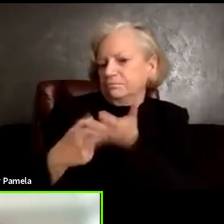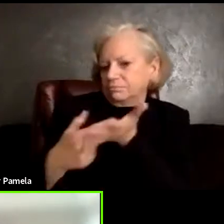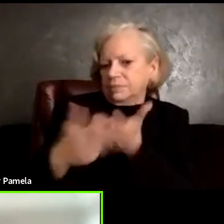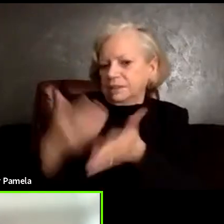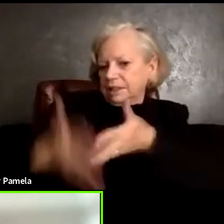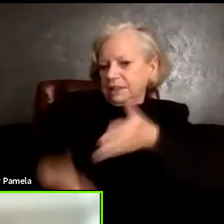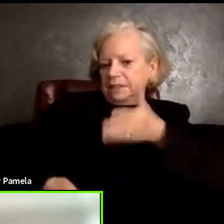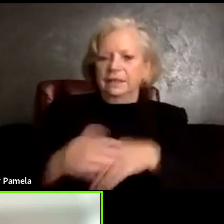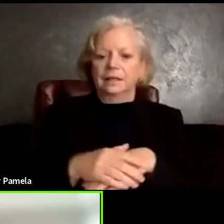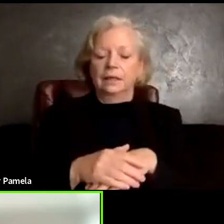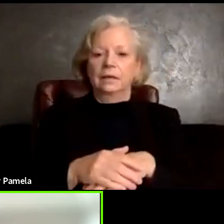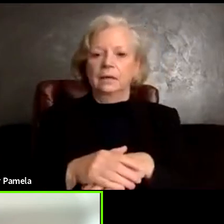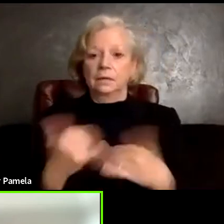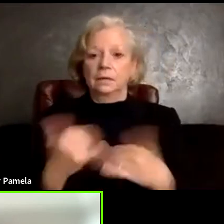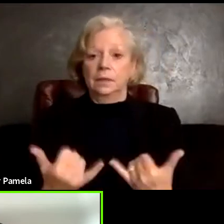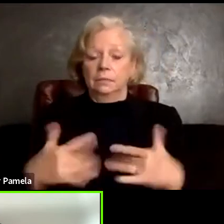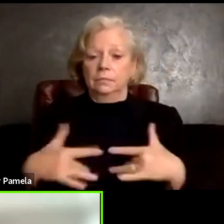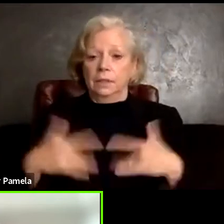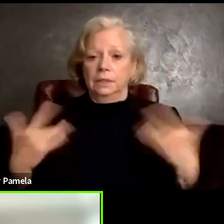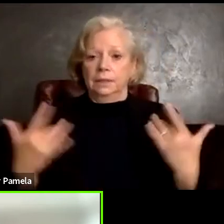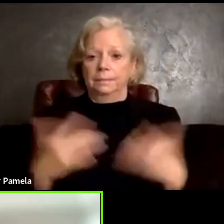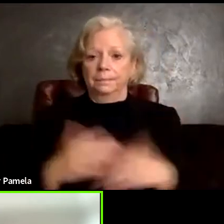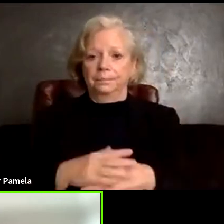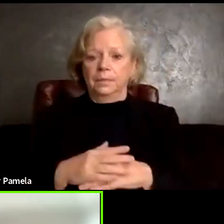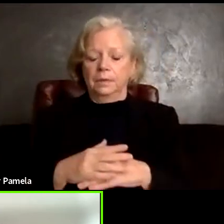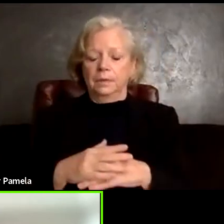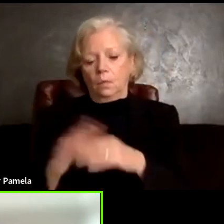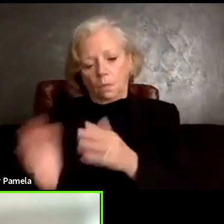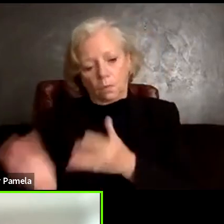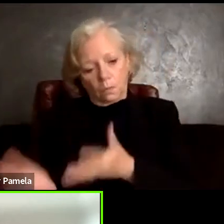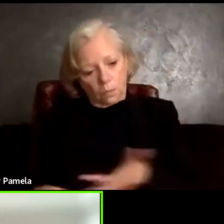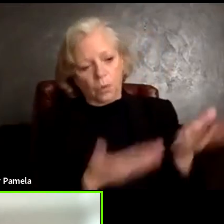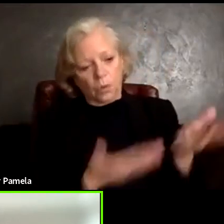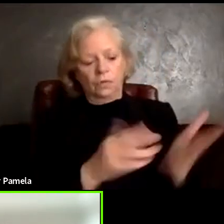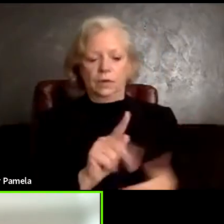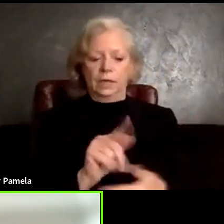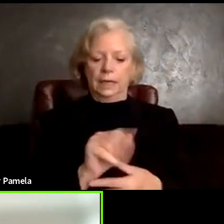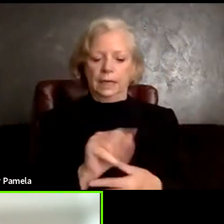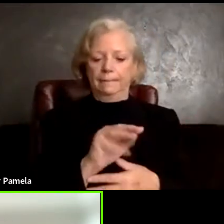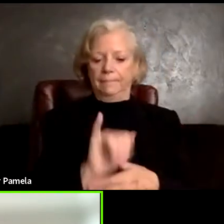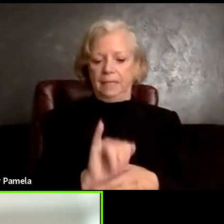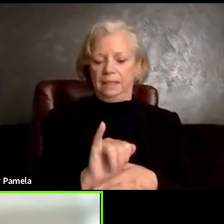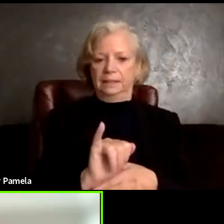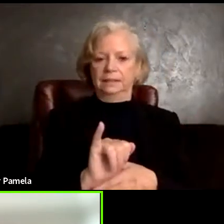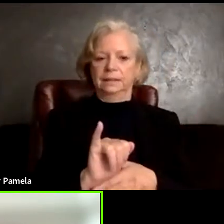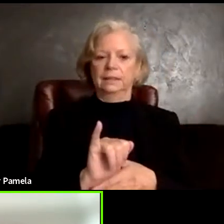why don't we now move to Kimmy, and Kimmy's gonna lead us through this next section.